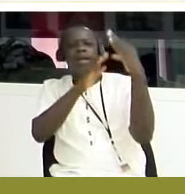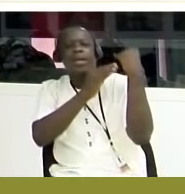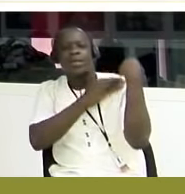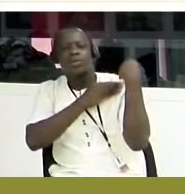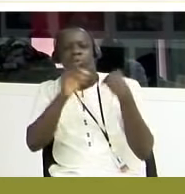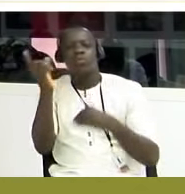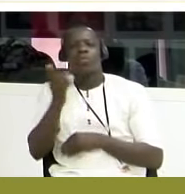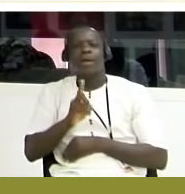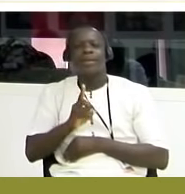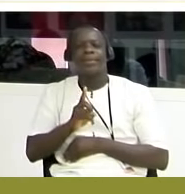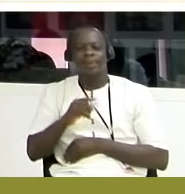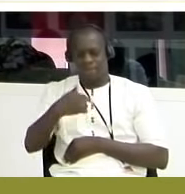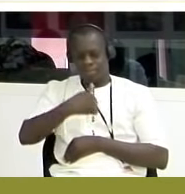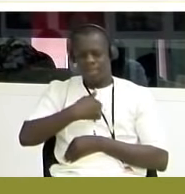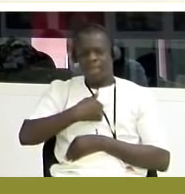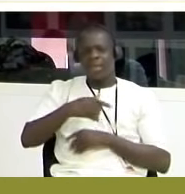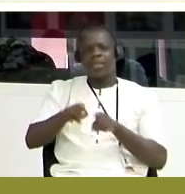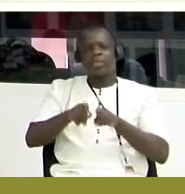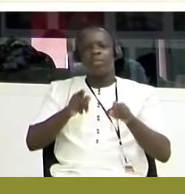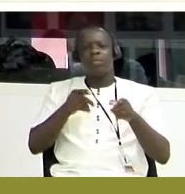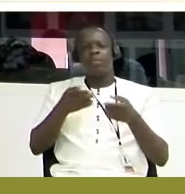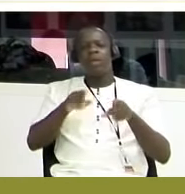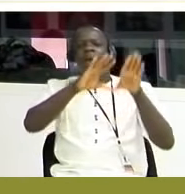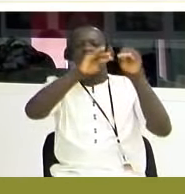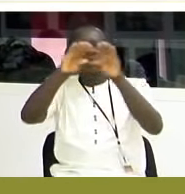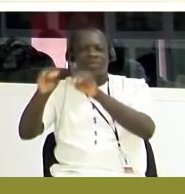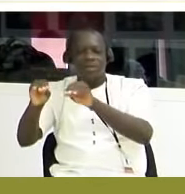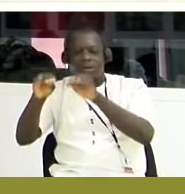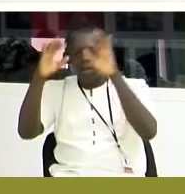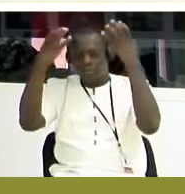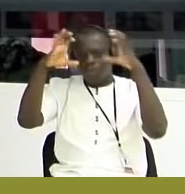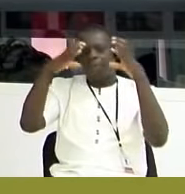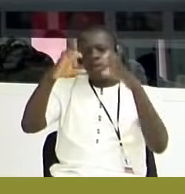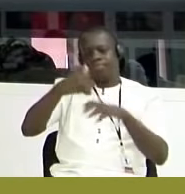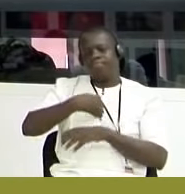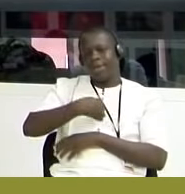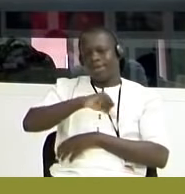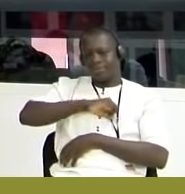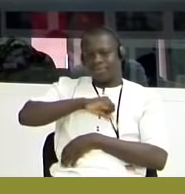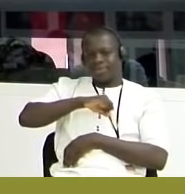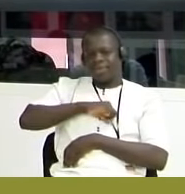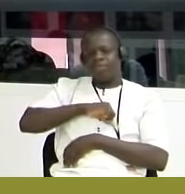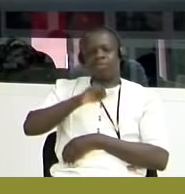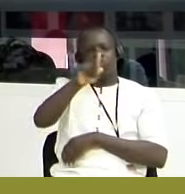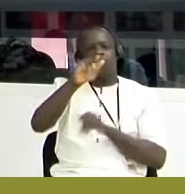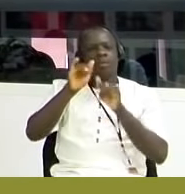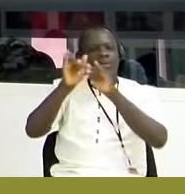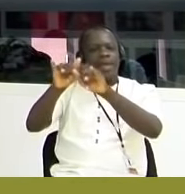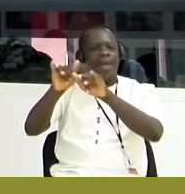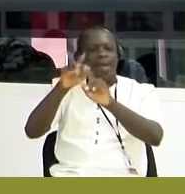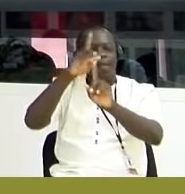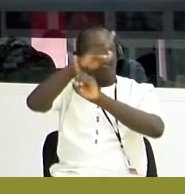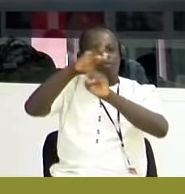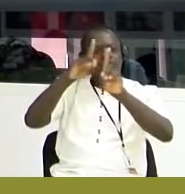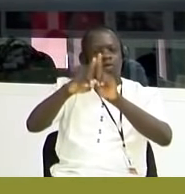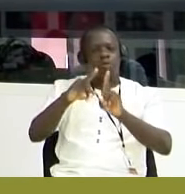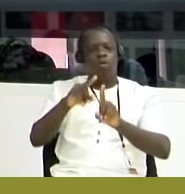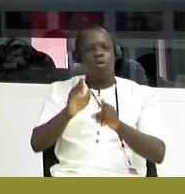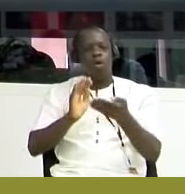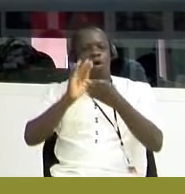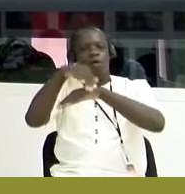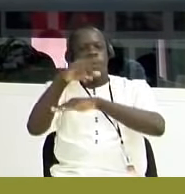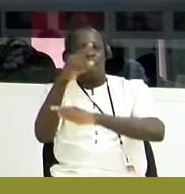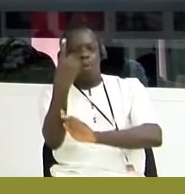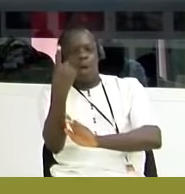of operations. So you remained in that position for just over 1 month, and then you were